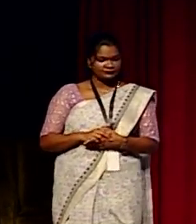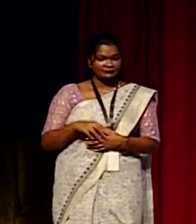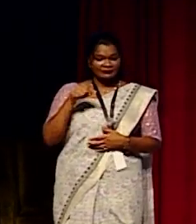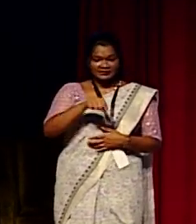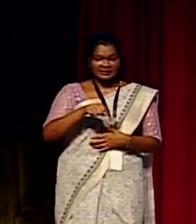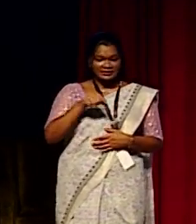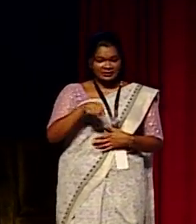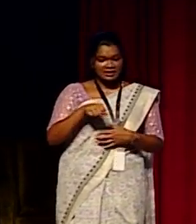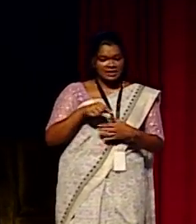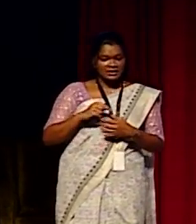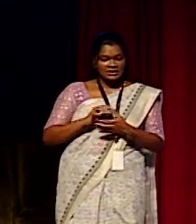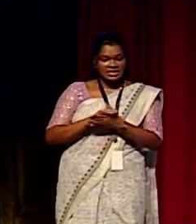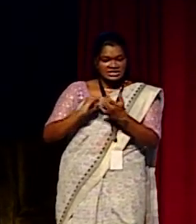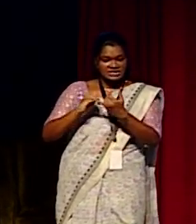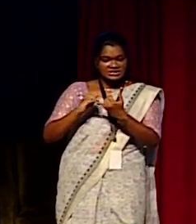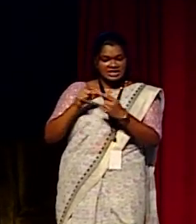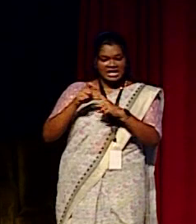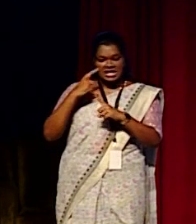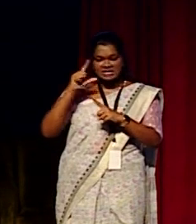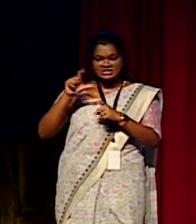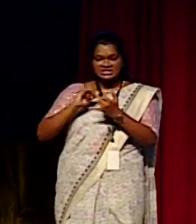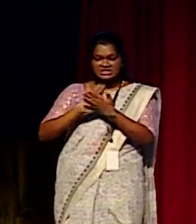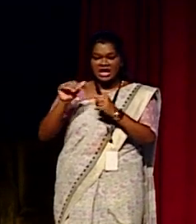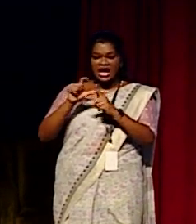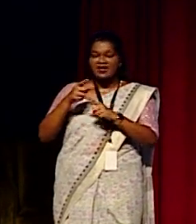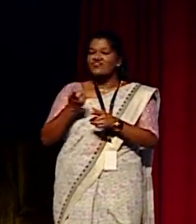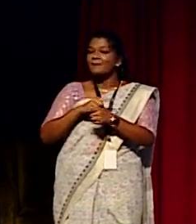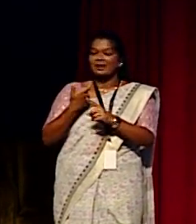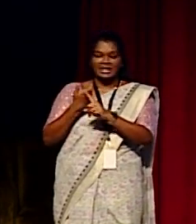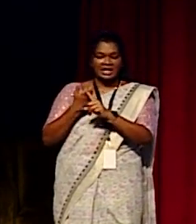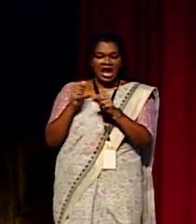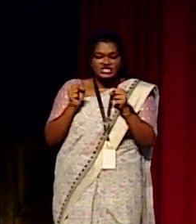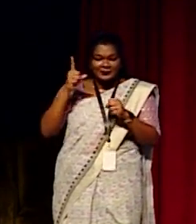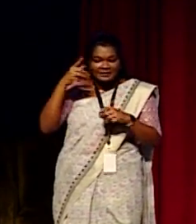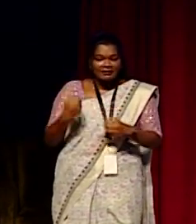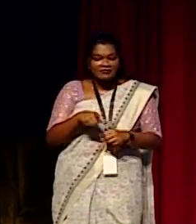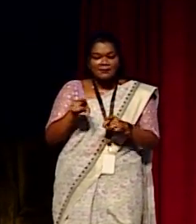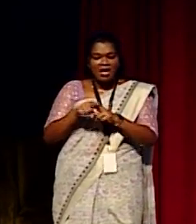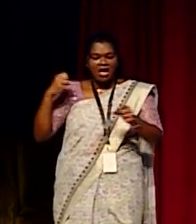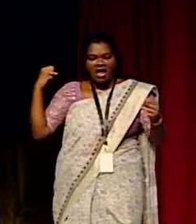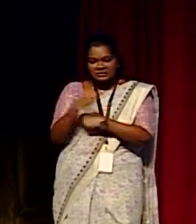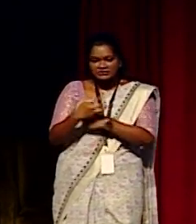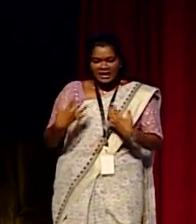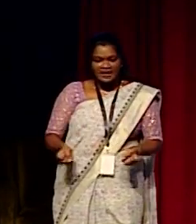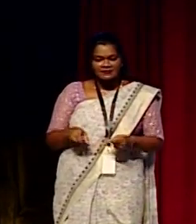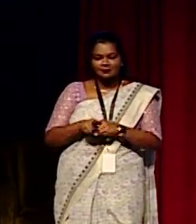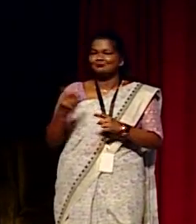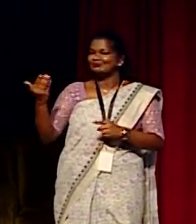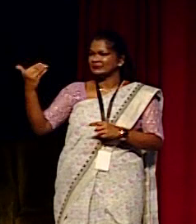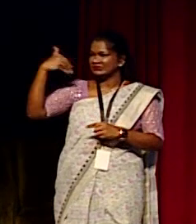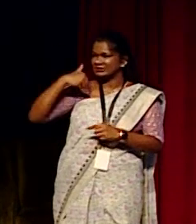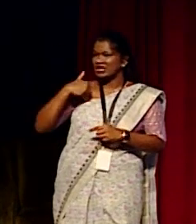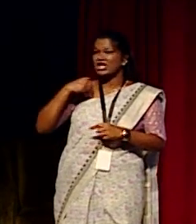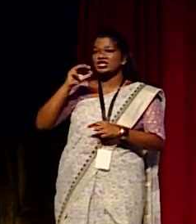This is Dilshad. She's from Kashmir. She lost both her limbs in a freak accident. She comes to us